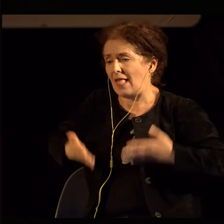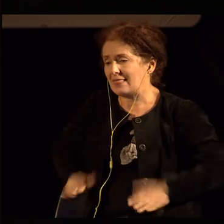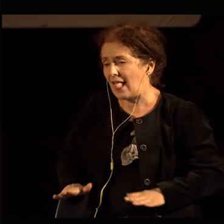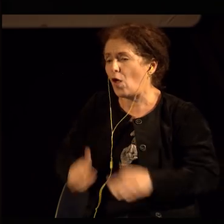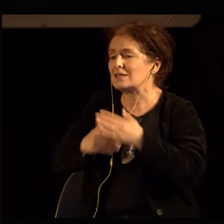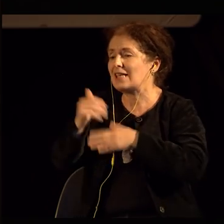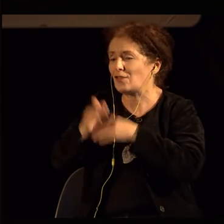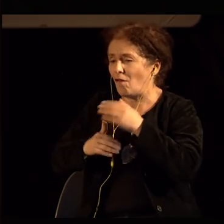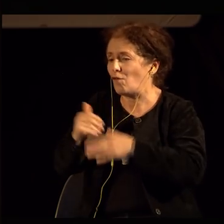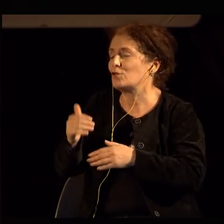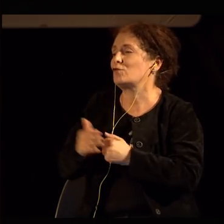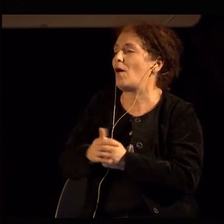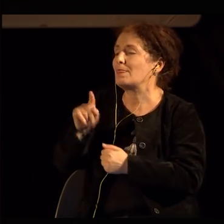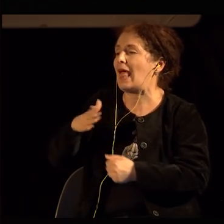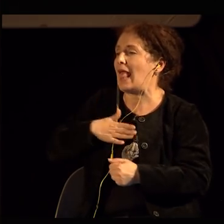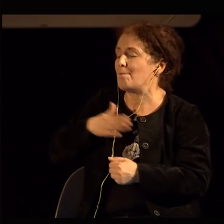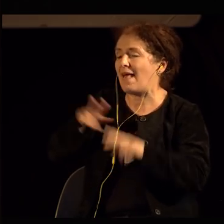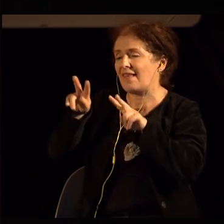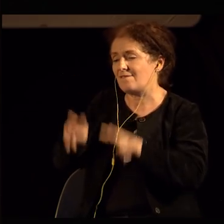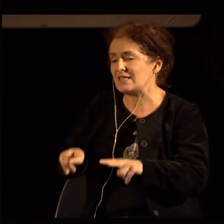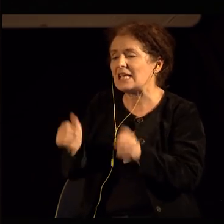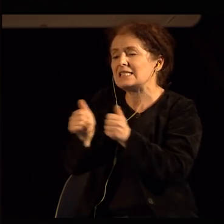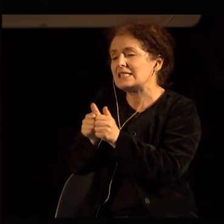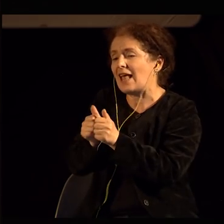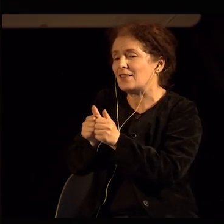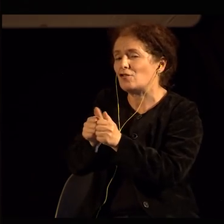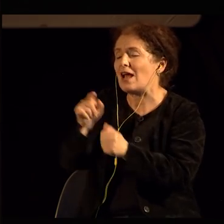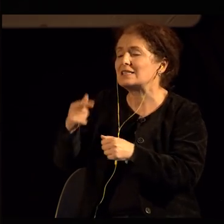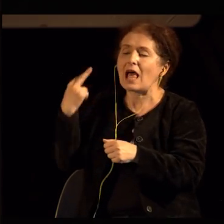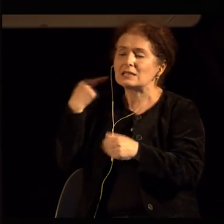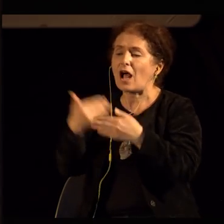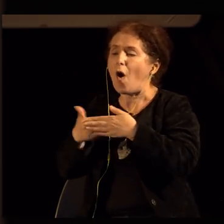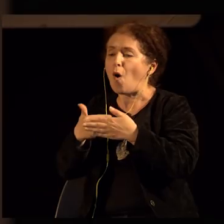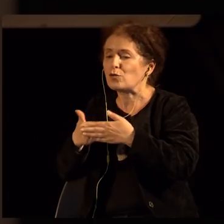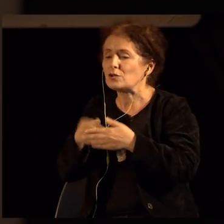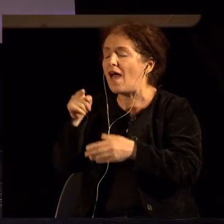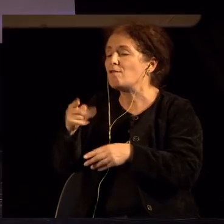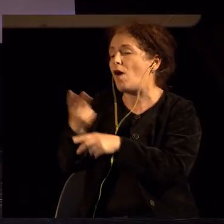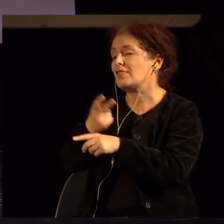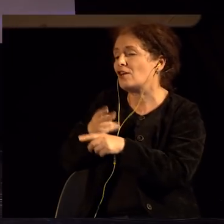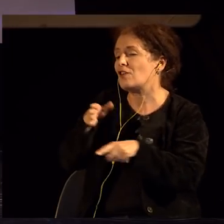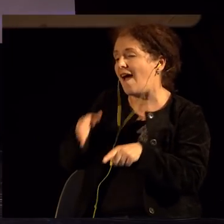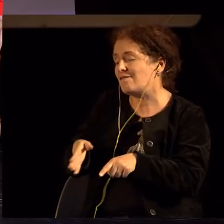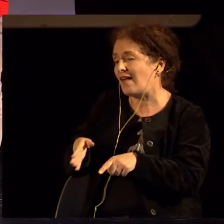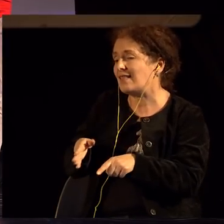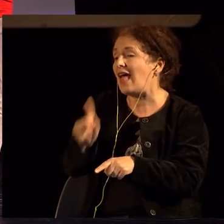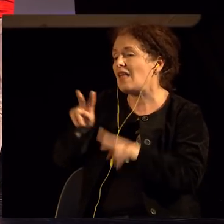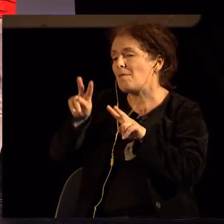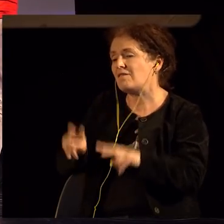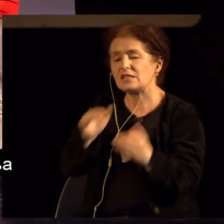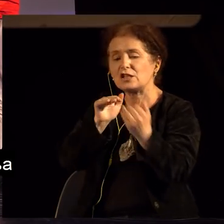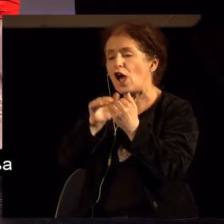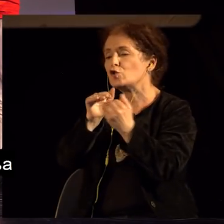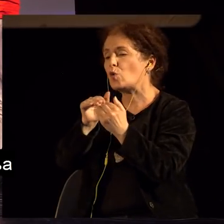true mutuality in sexual relationships in our society and to have true consent. I